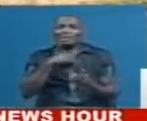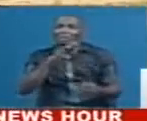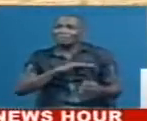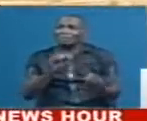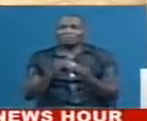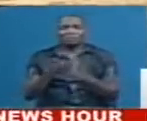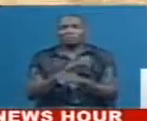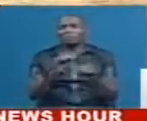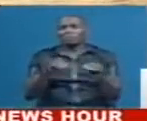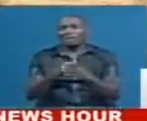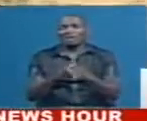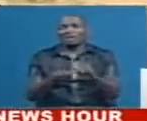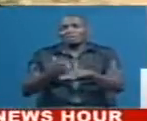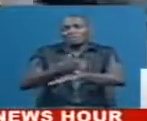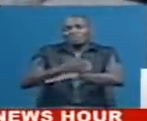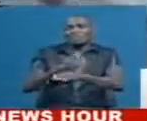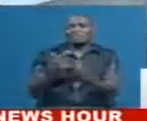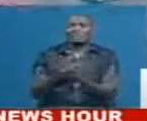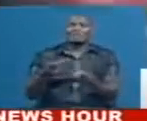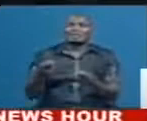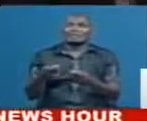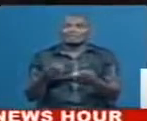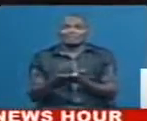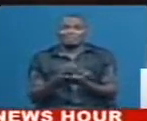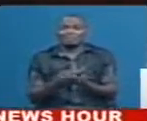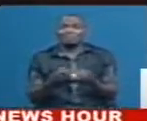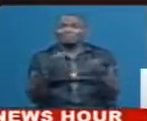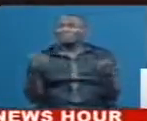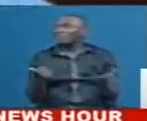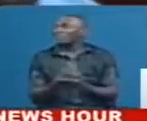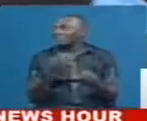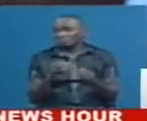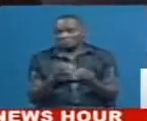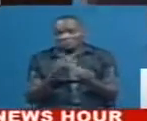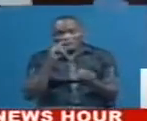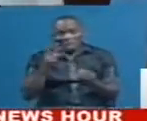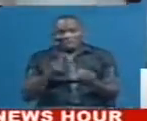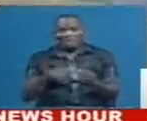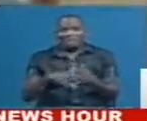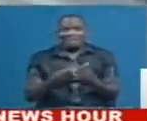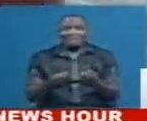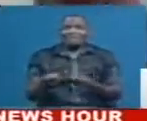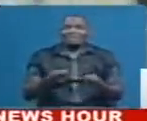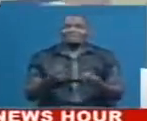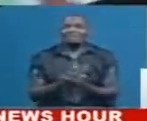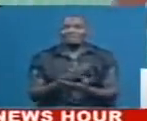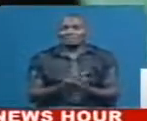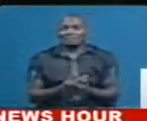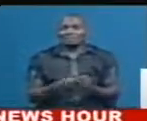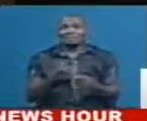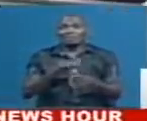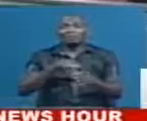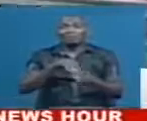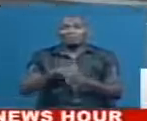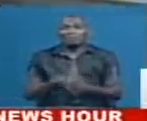advantage of land to transform her economy. There are a myriad of challenges that confront land administration in Ghana. These